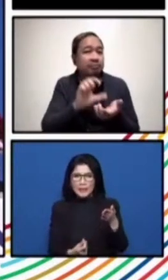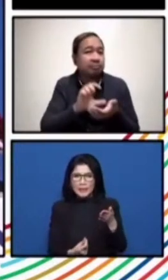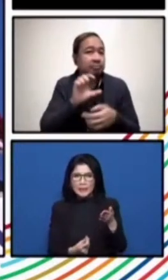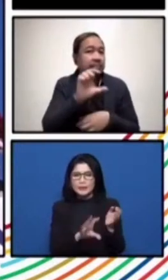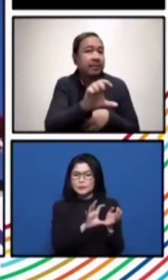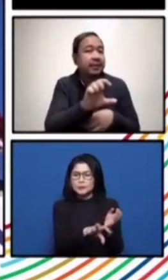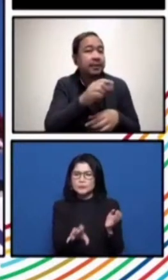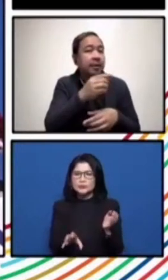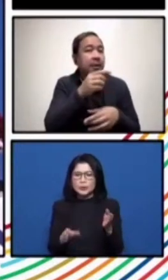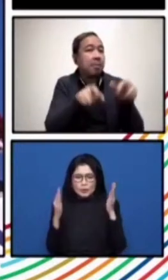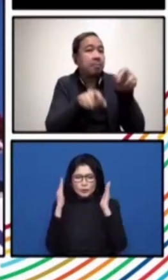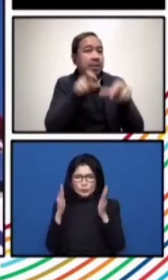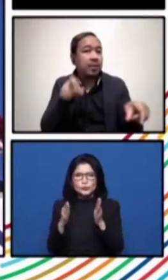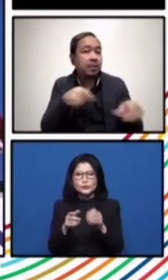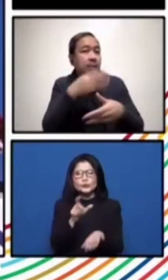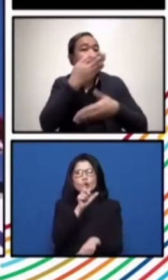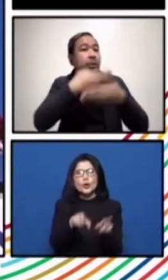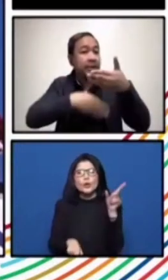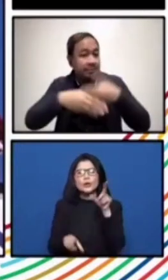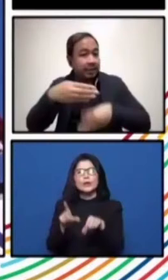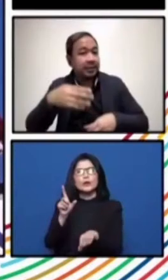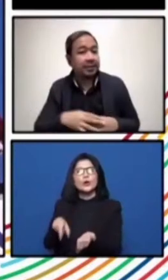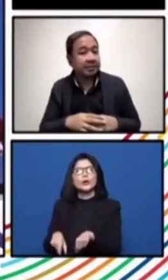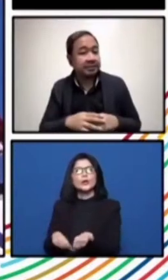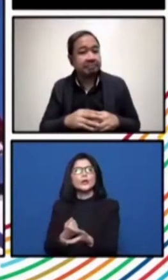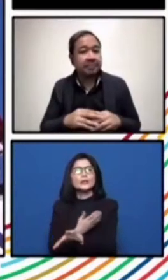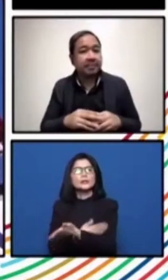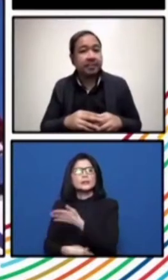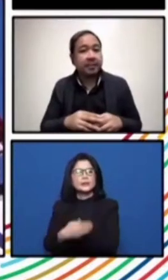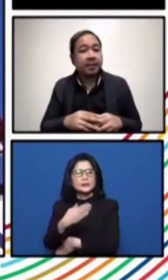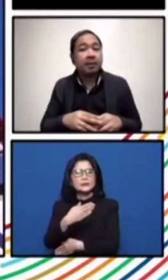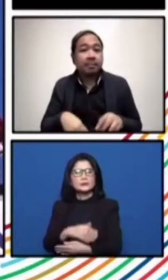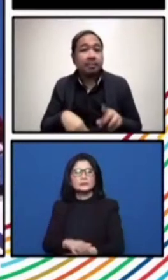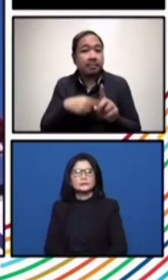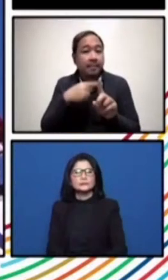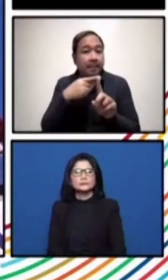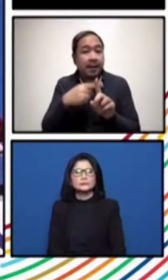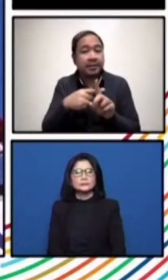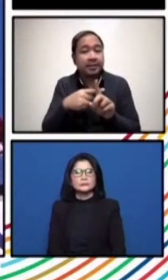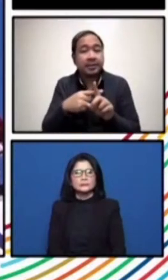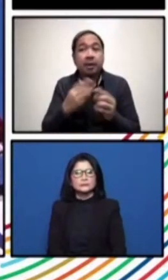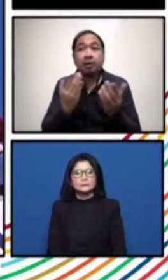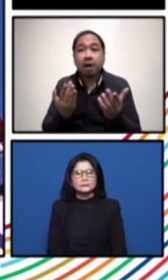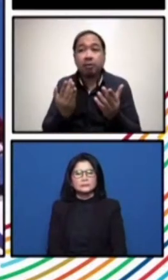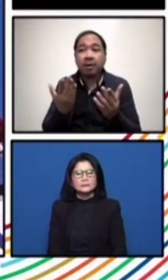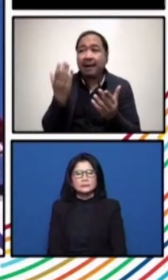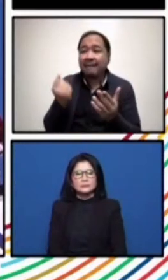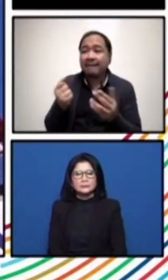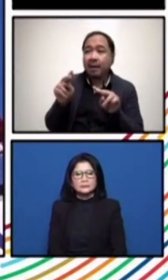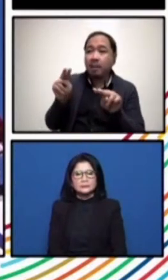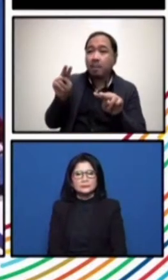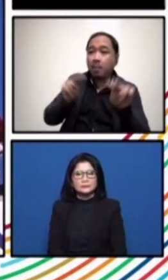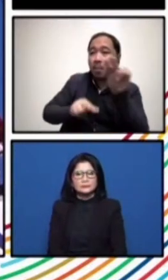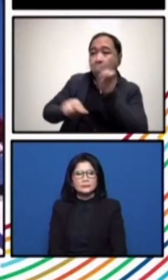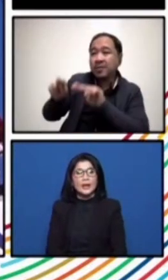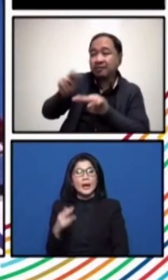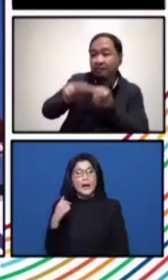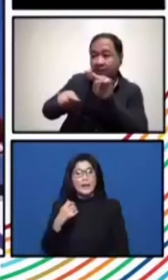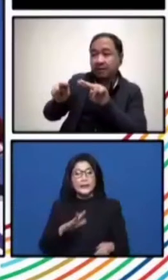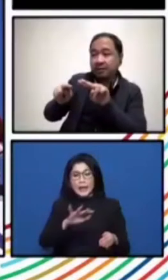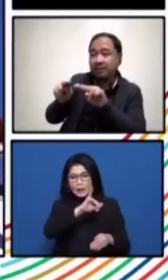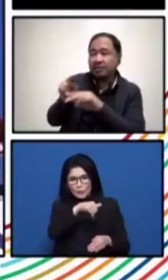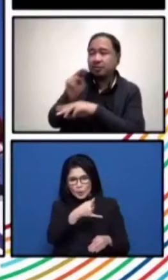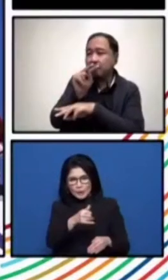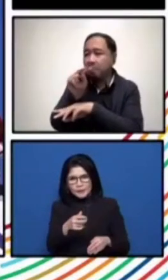with disabilities and also they come up with a monitoring evaluations because if we want